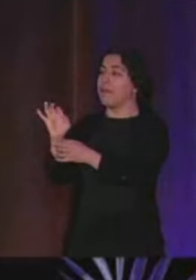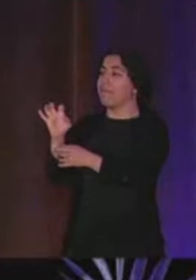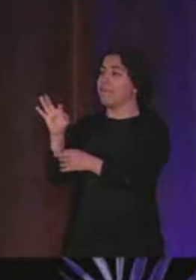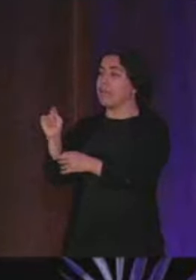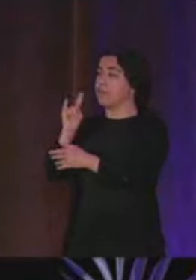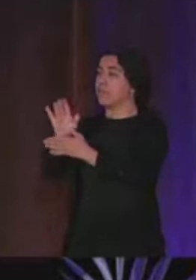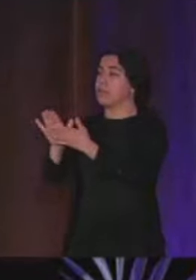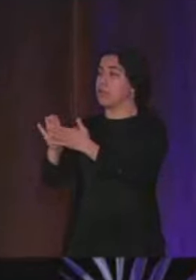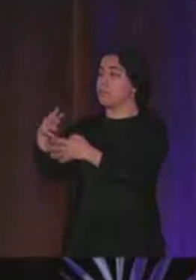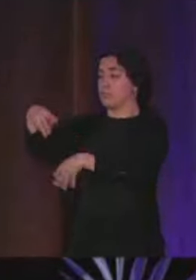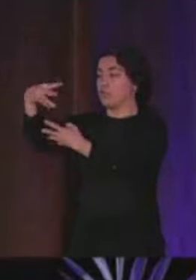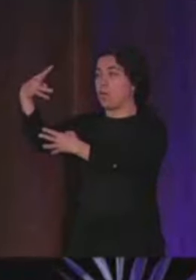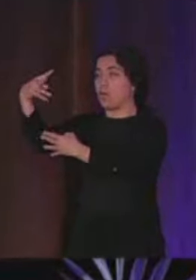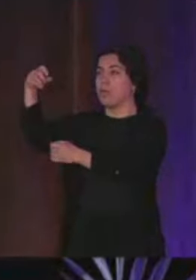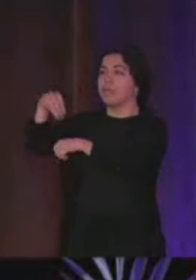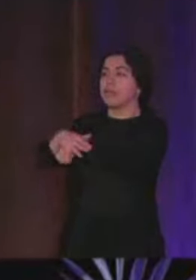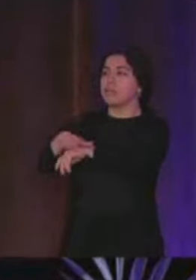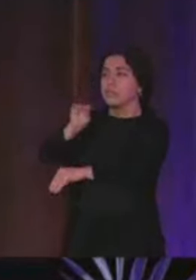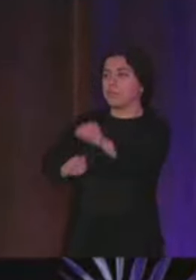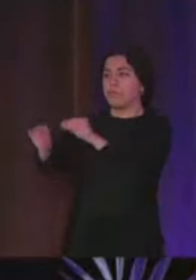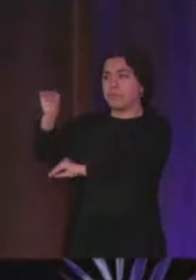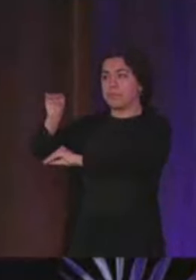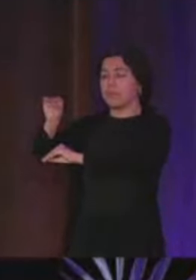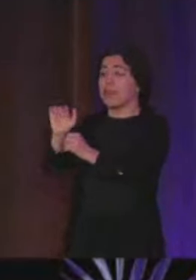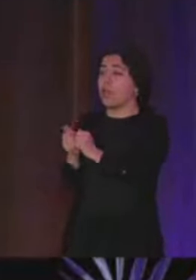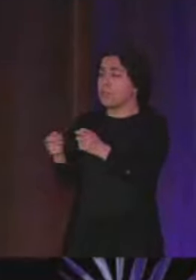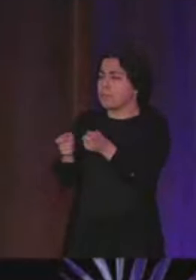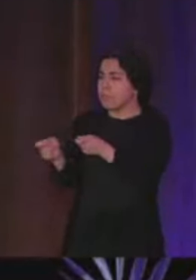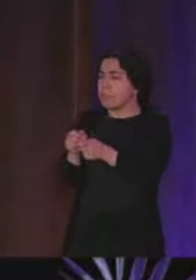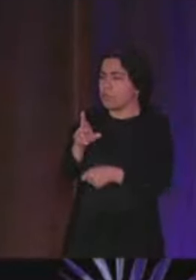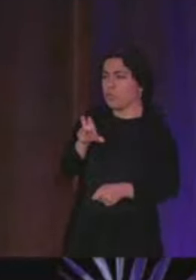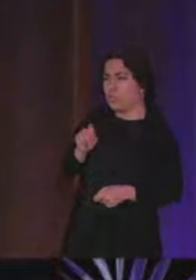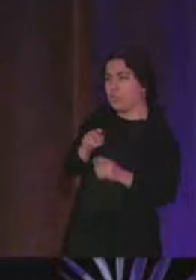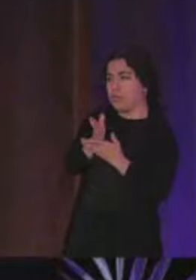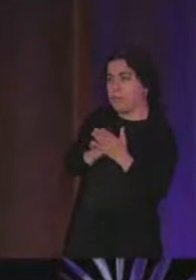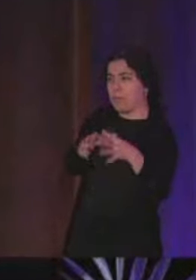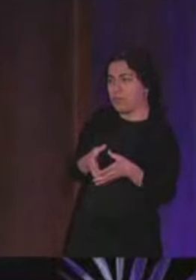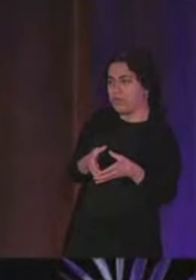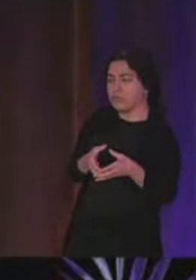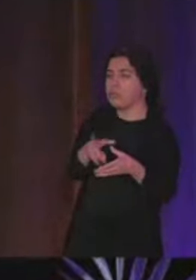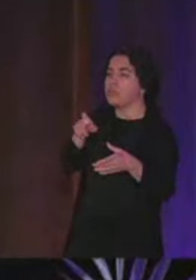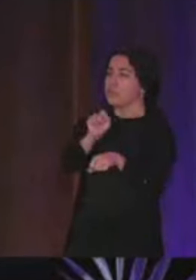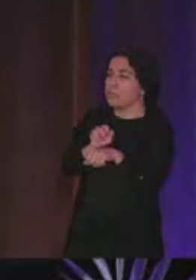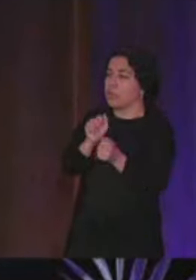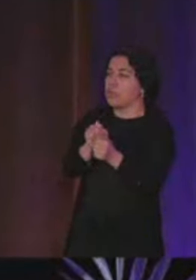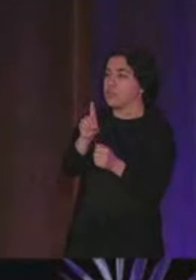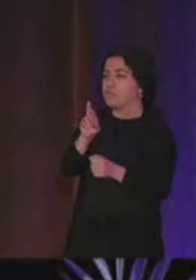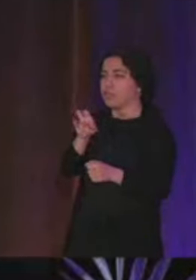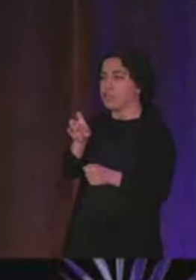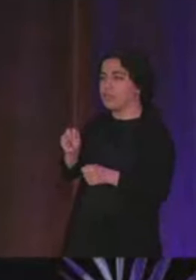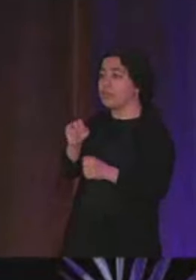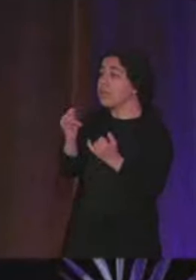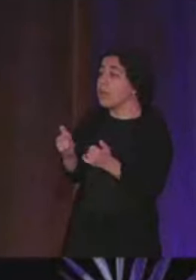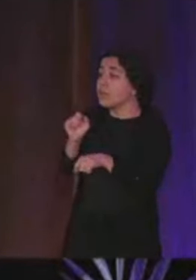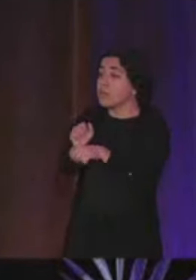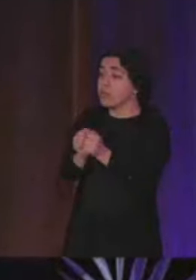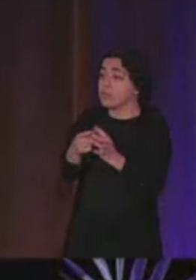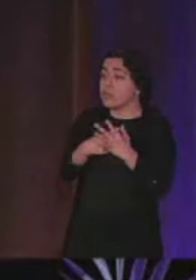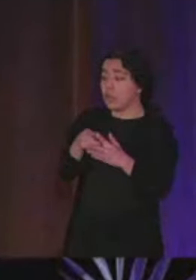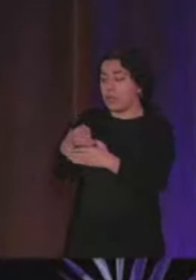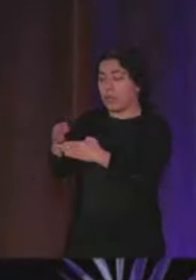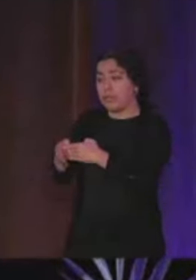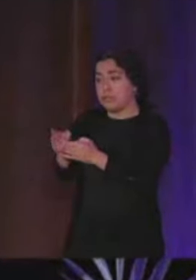managed to you by the root component. You won't need to work with durations. Instead, you will work with a start and an